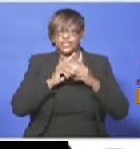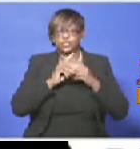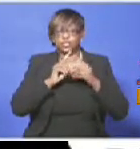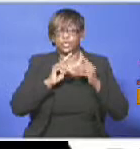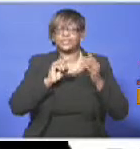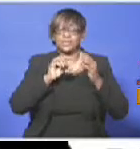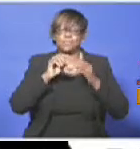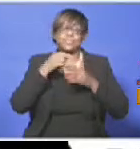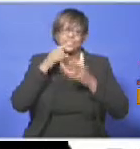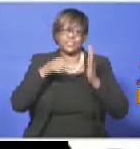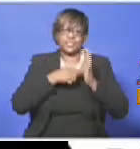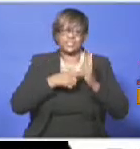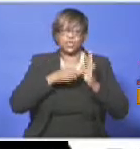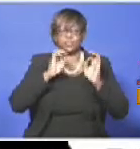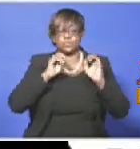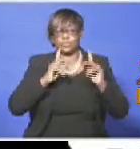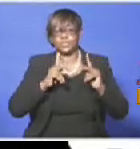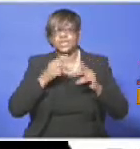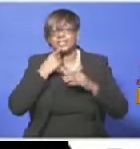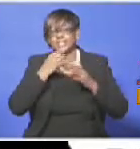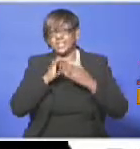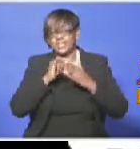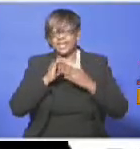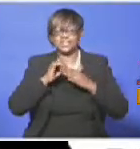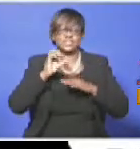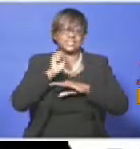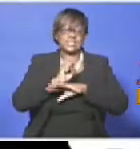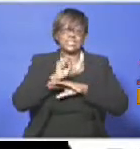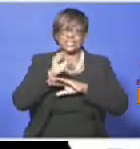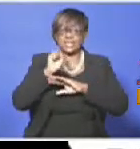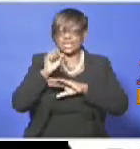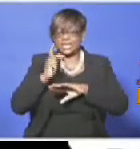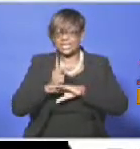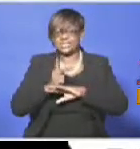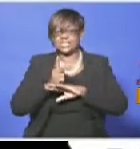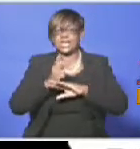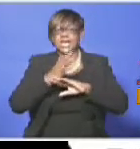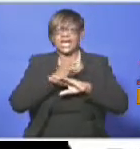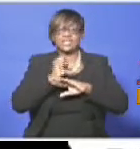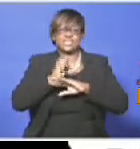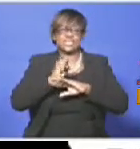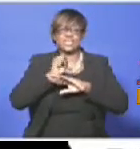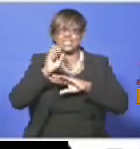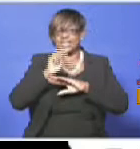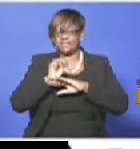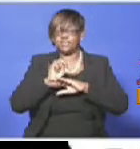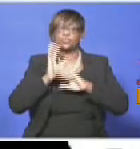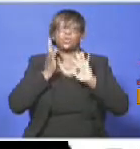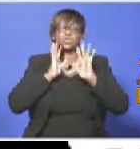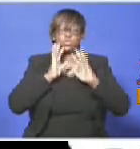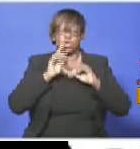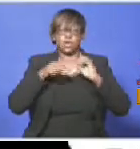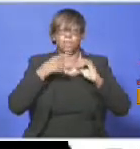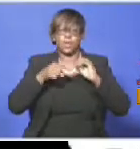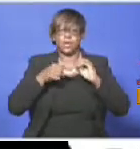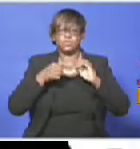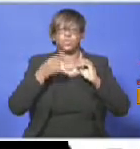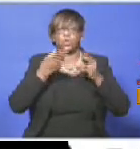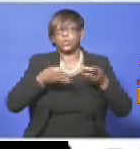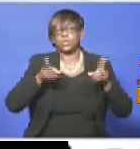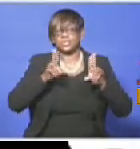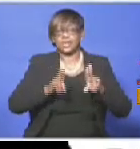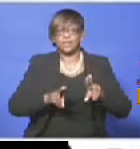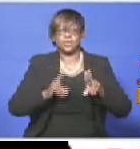from Trinidad and Tobago, St. Lucia and St. Kitts and Nevis will also present their contributions to the UN General